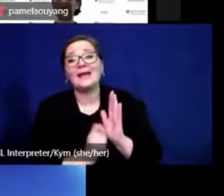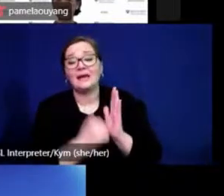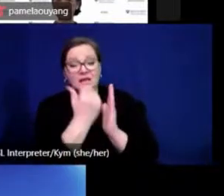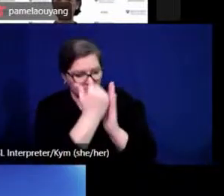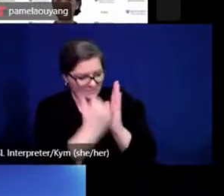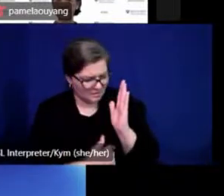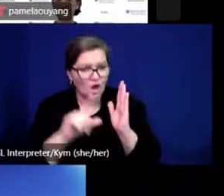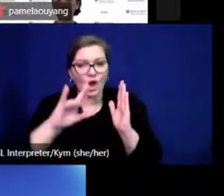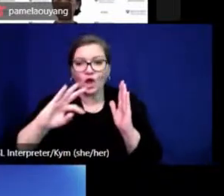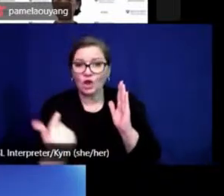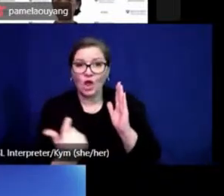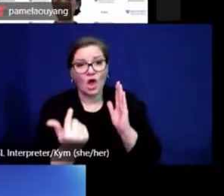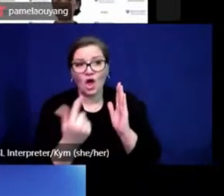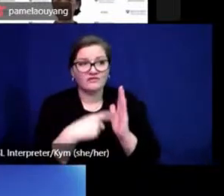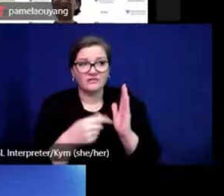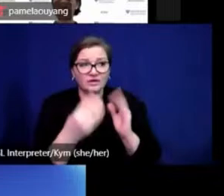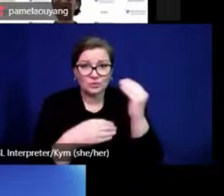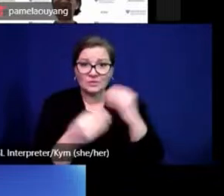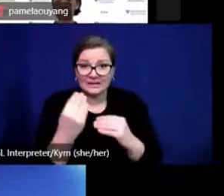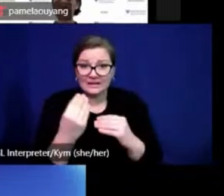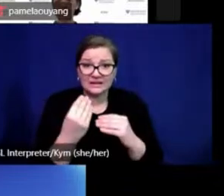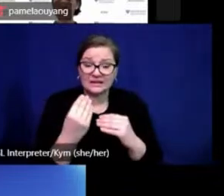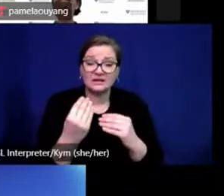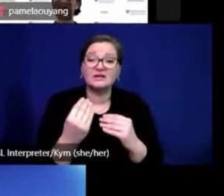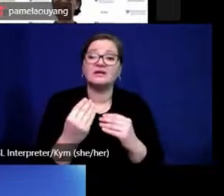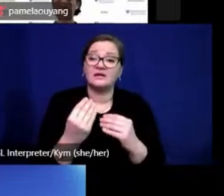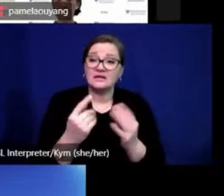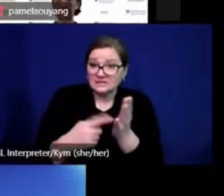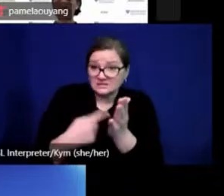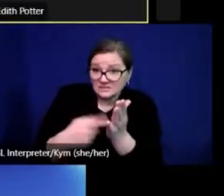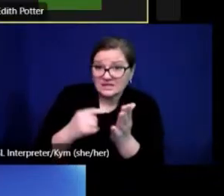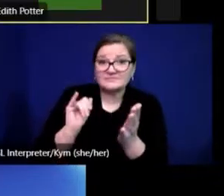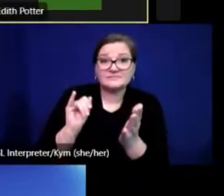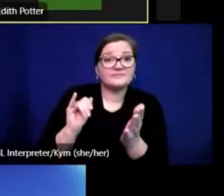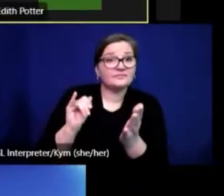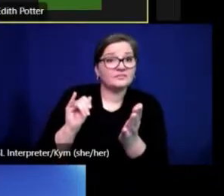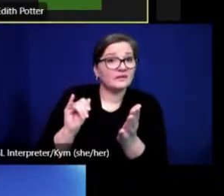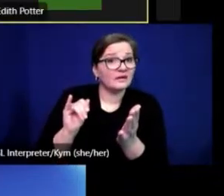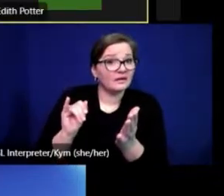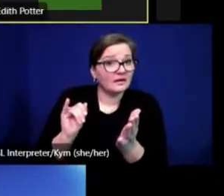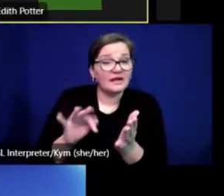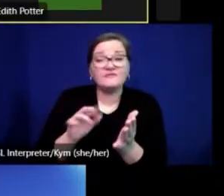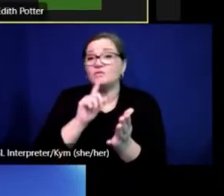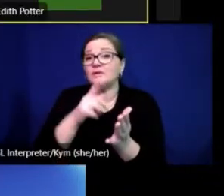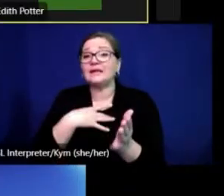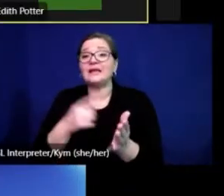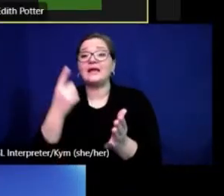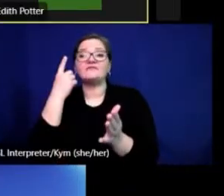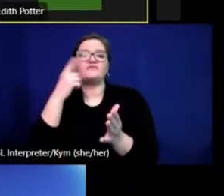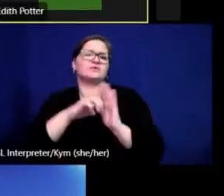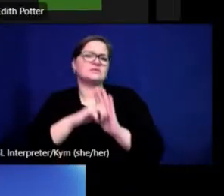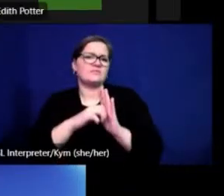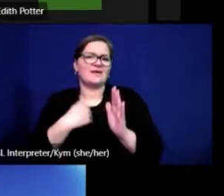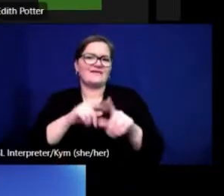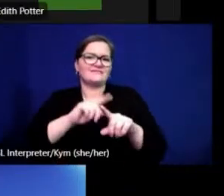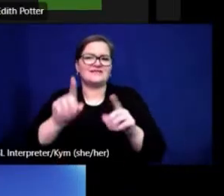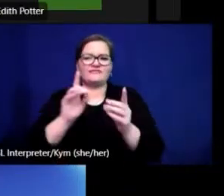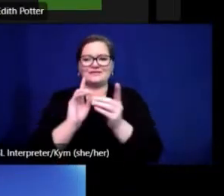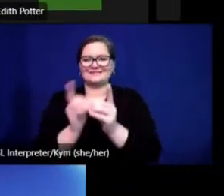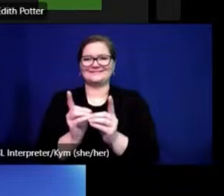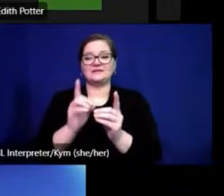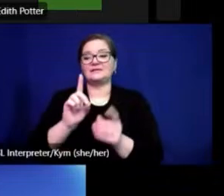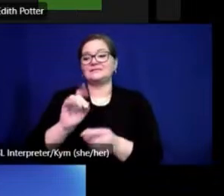are eating. And sometimes, if you really like, for example, there's different digital